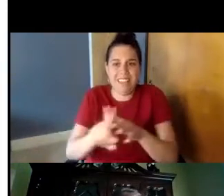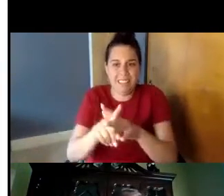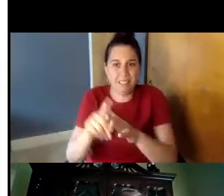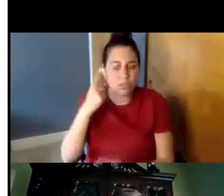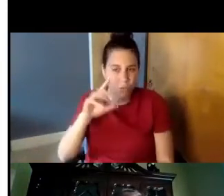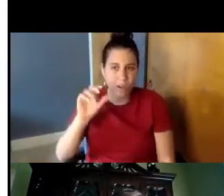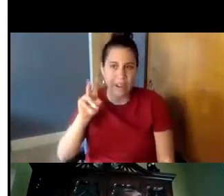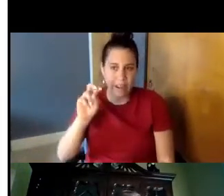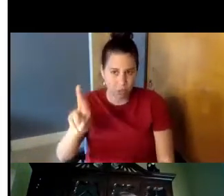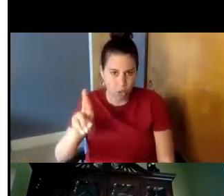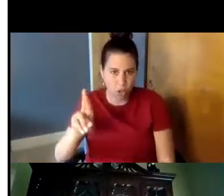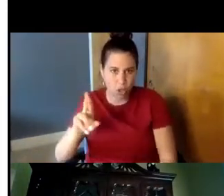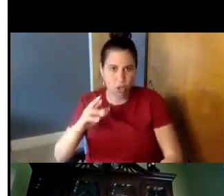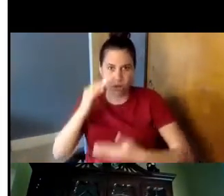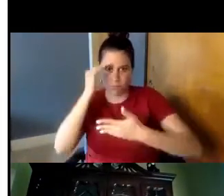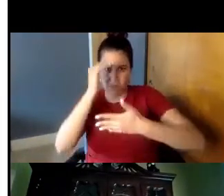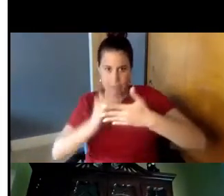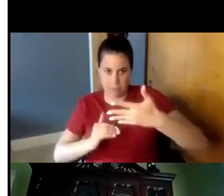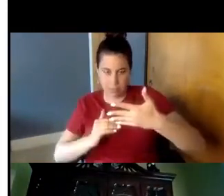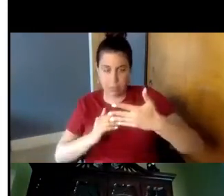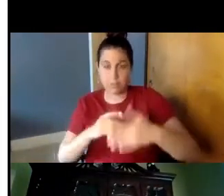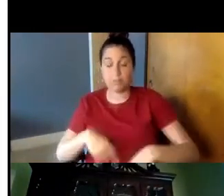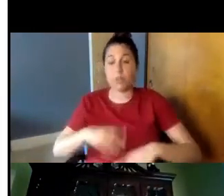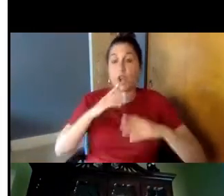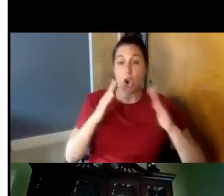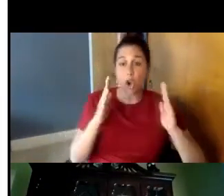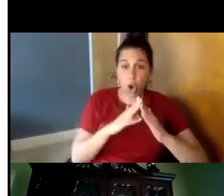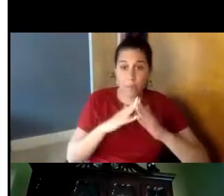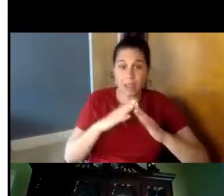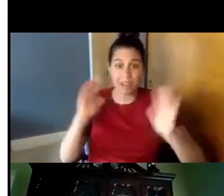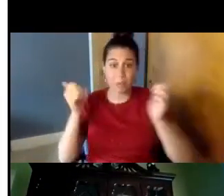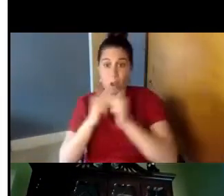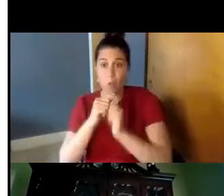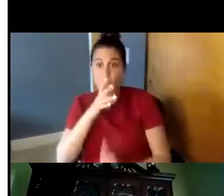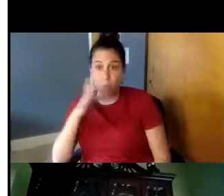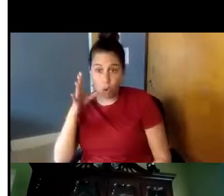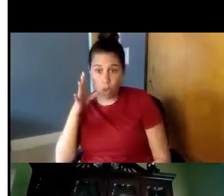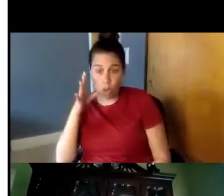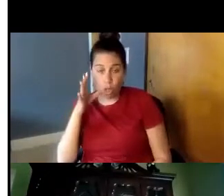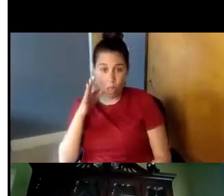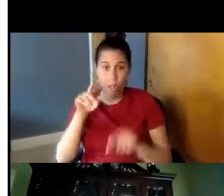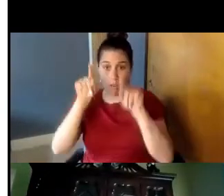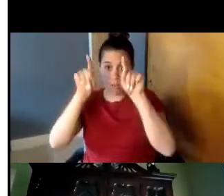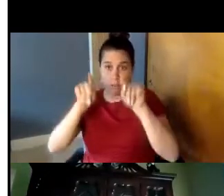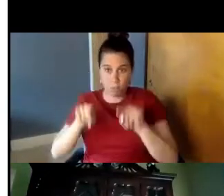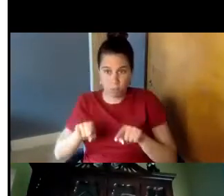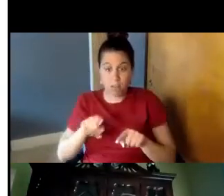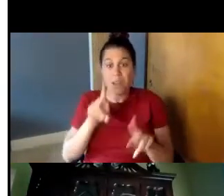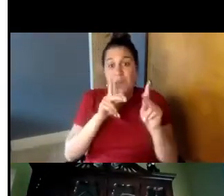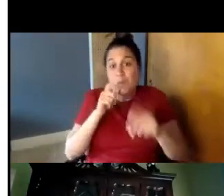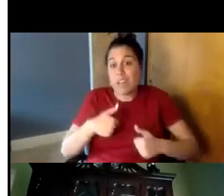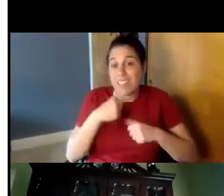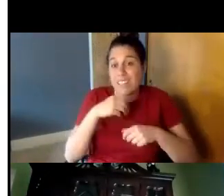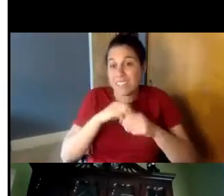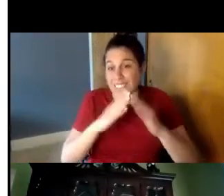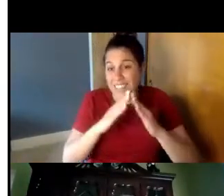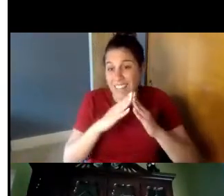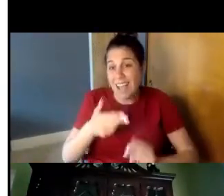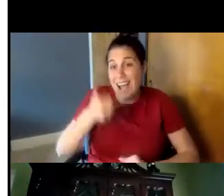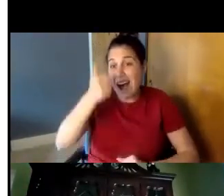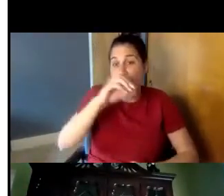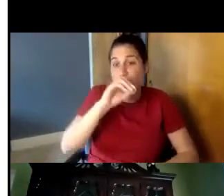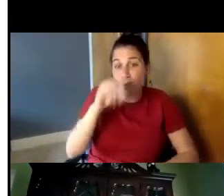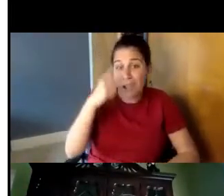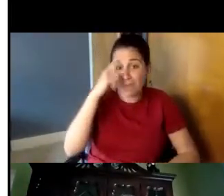cancers. And if you look at the urban versus the rural parts of the catchment area, People living in cities have higher rates of breast and